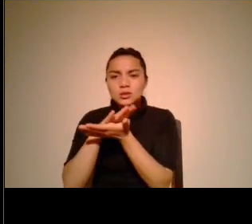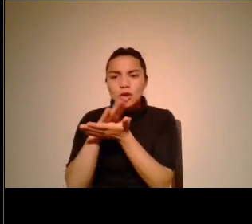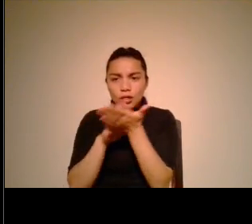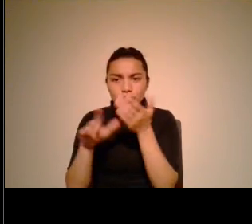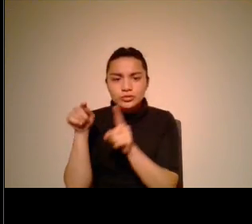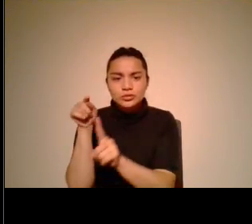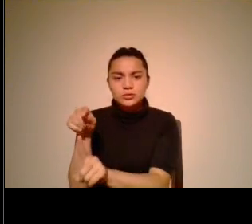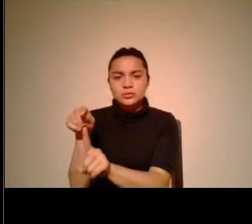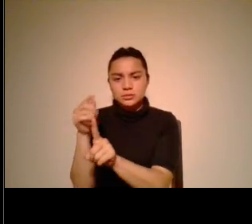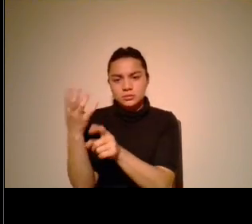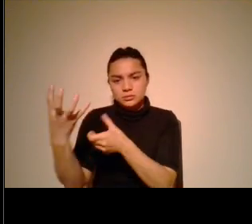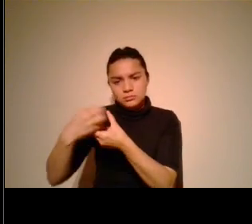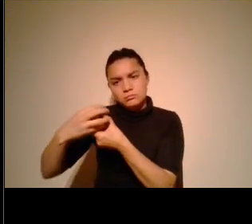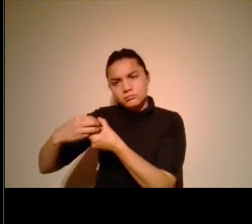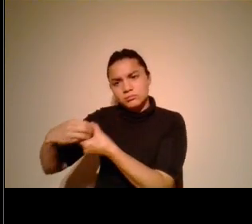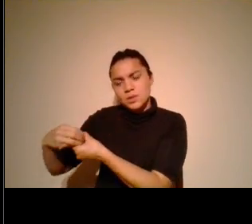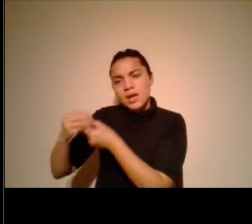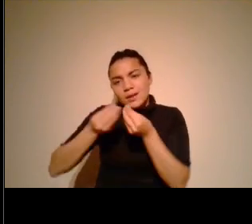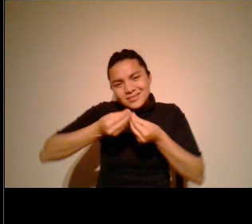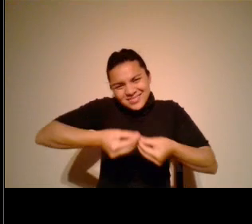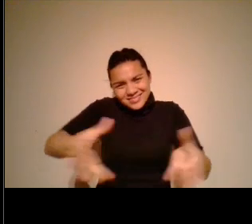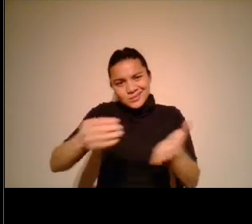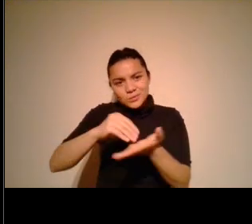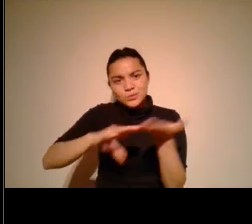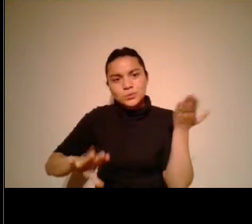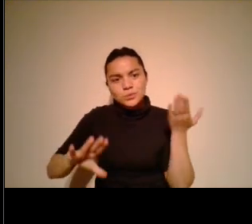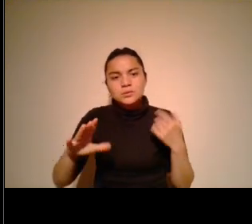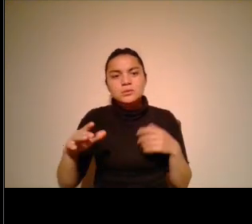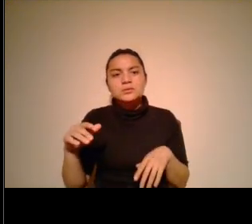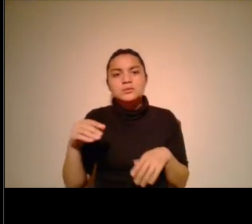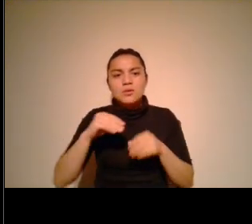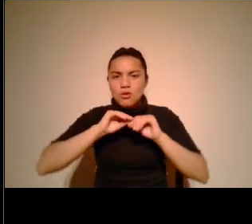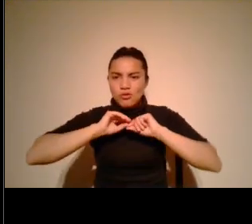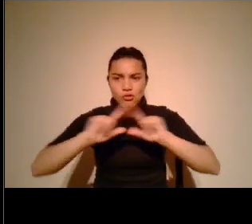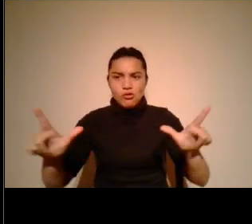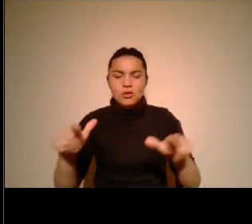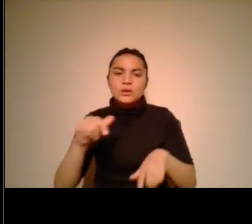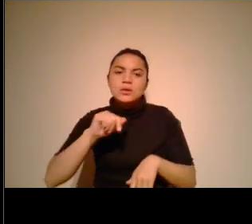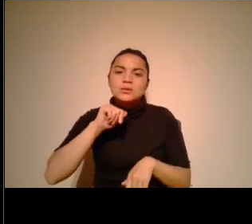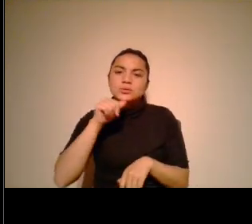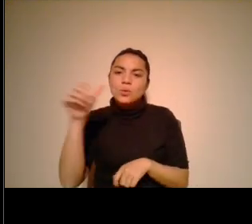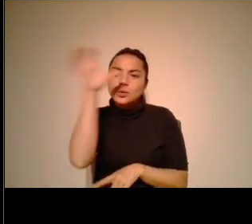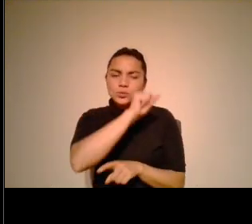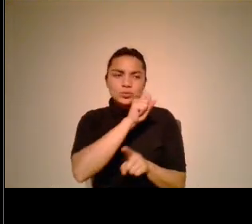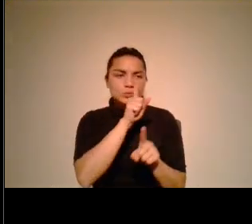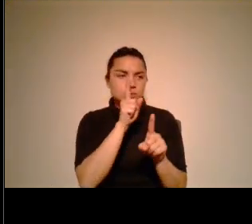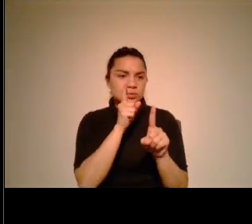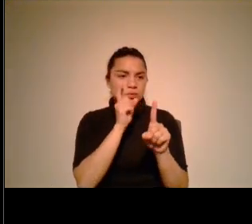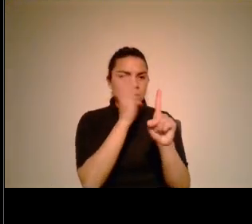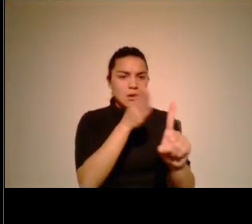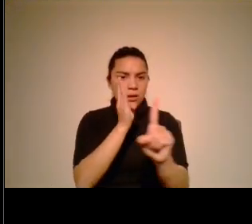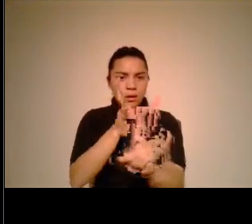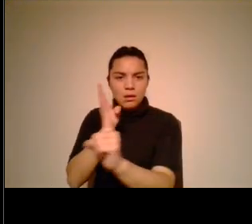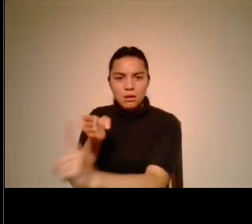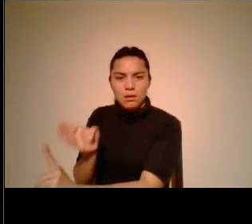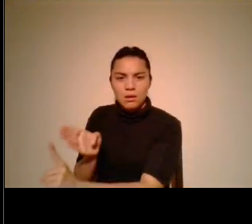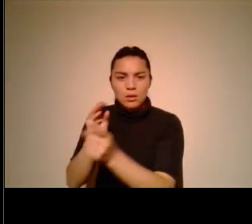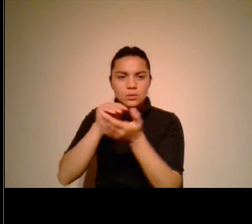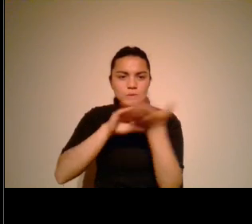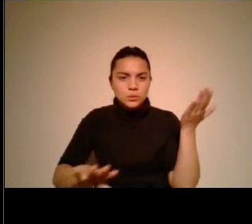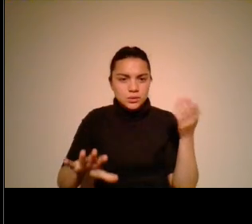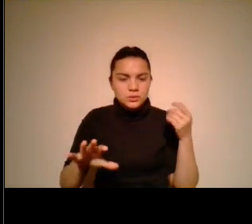your students, all of your students. You should not assume that you can tell which of your students are trans. But this is something that will seriously